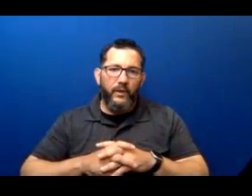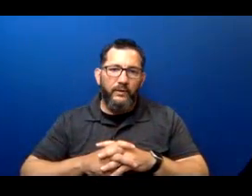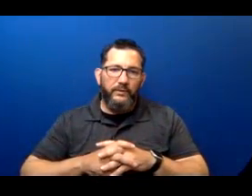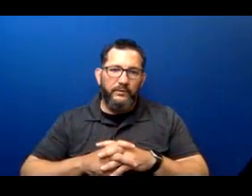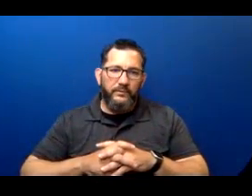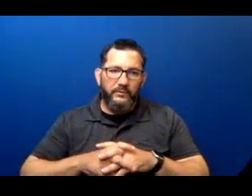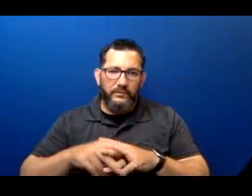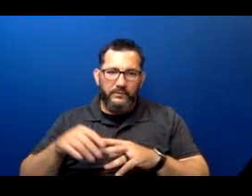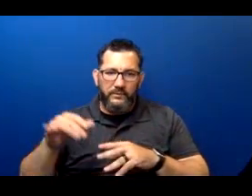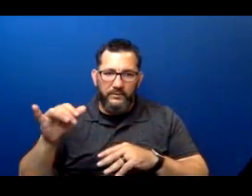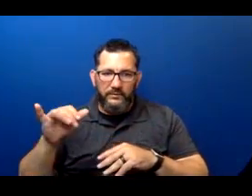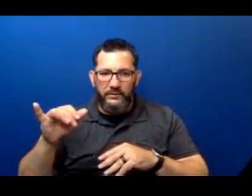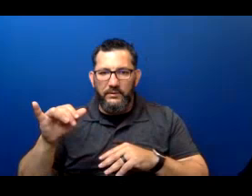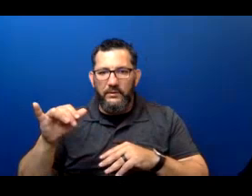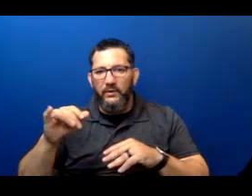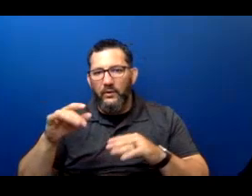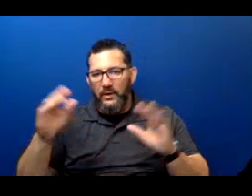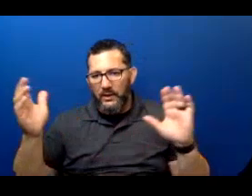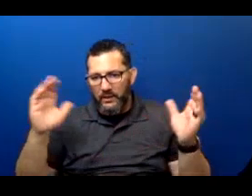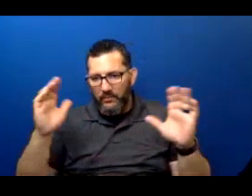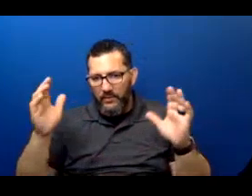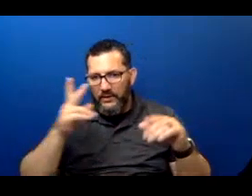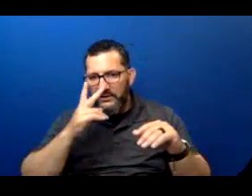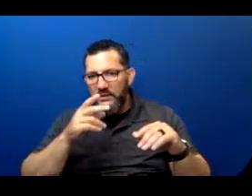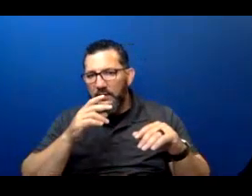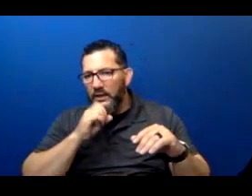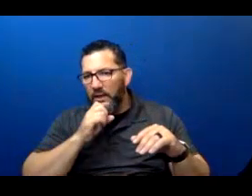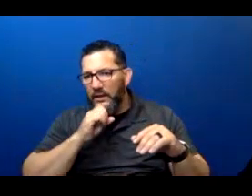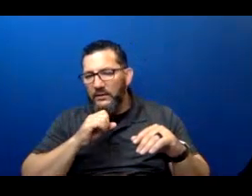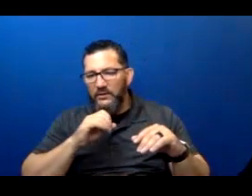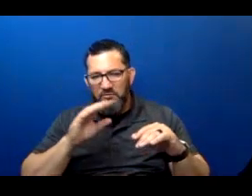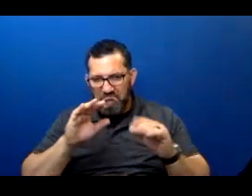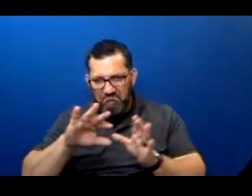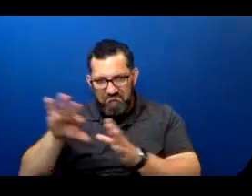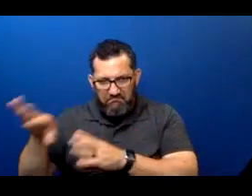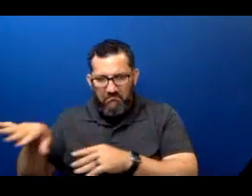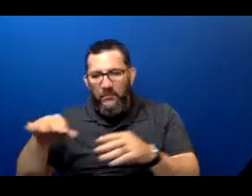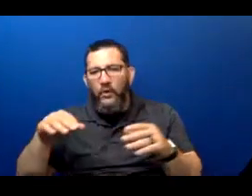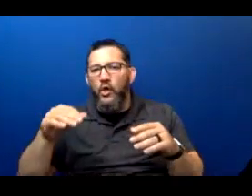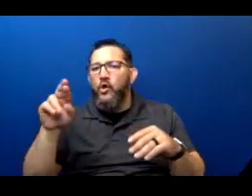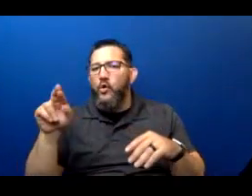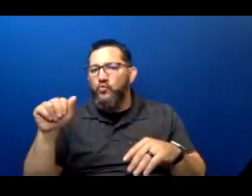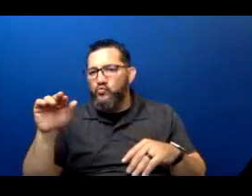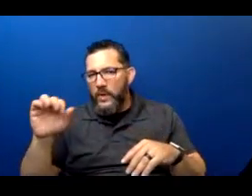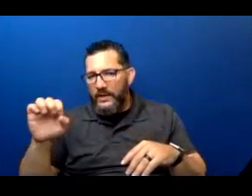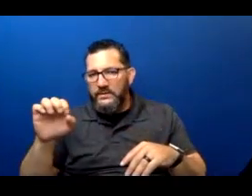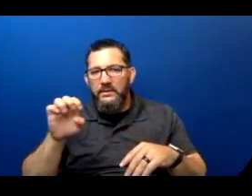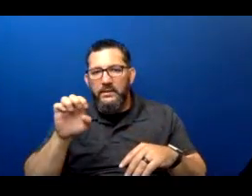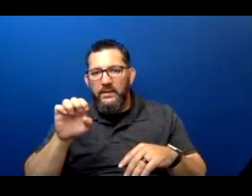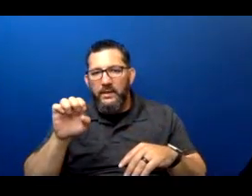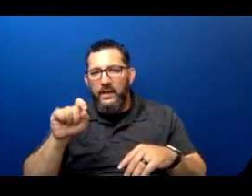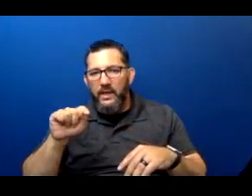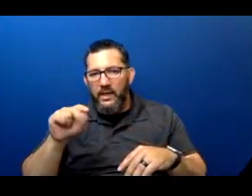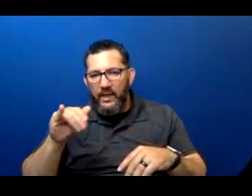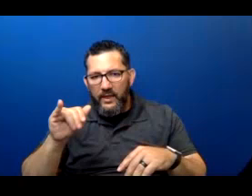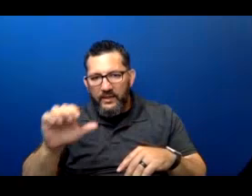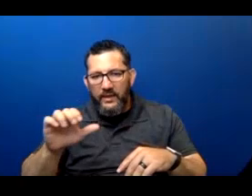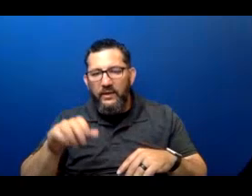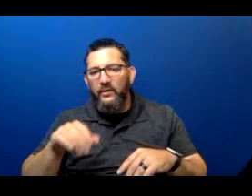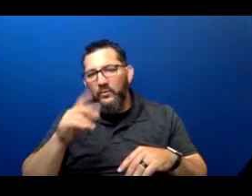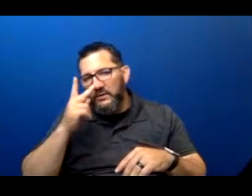I also did a comparison among race and ethnic groups. So those with lowest vaccination rates for the 50